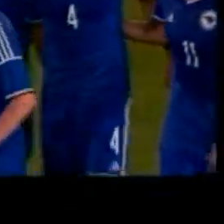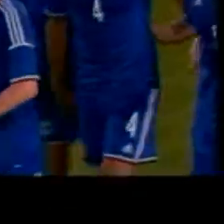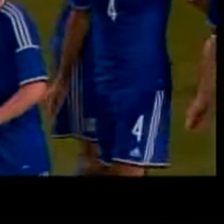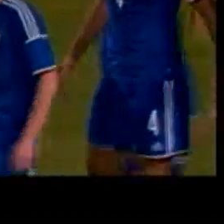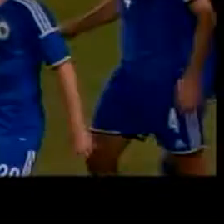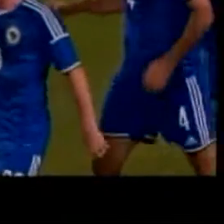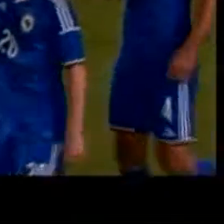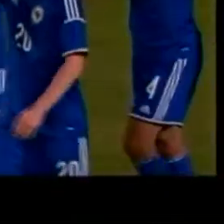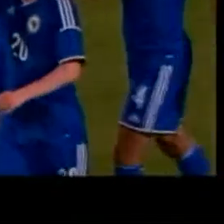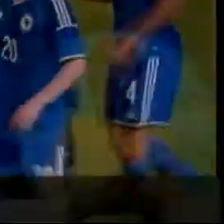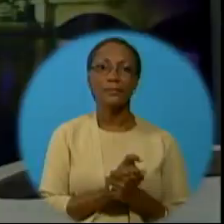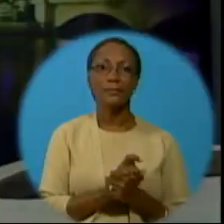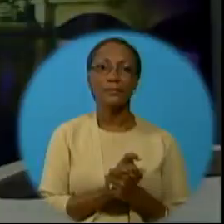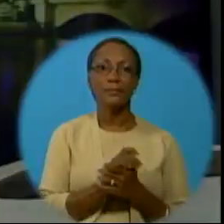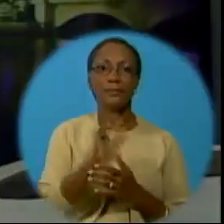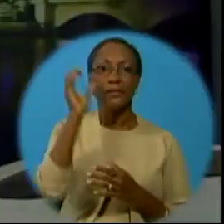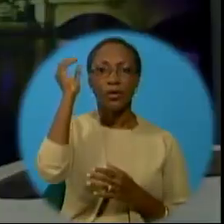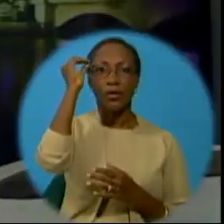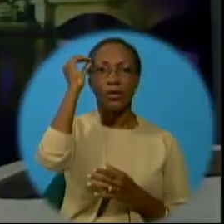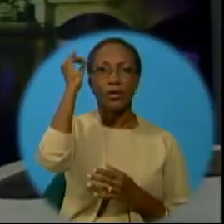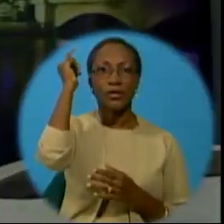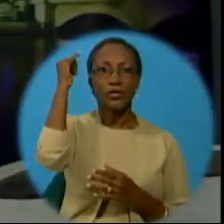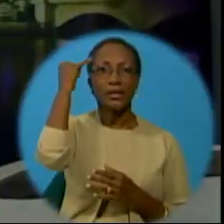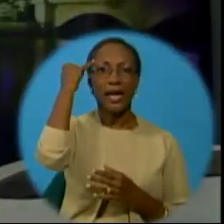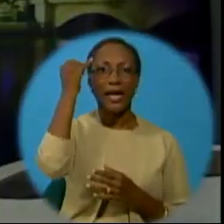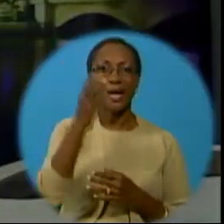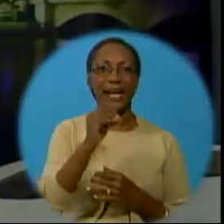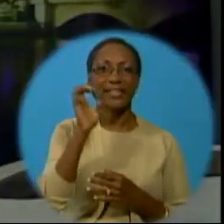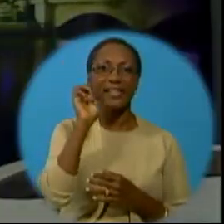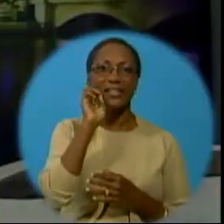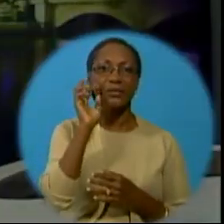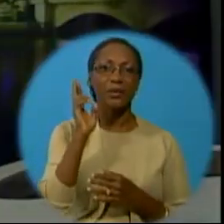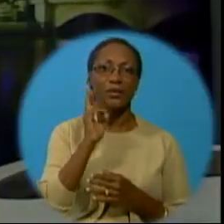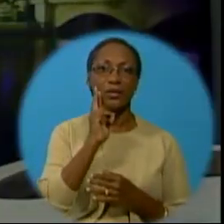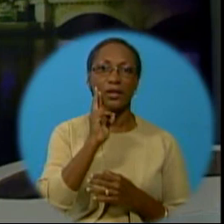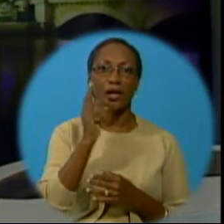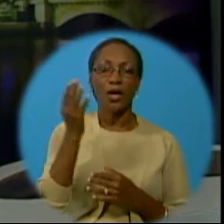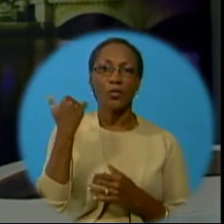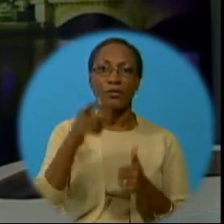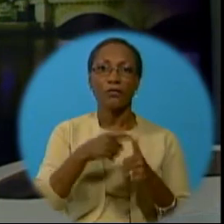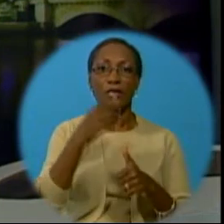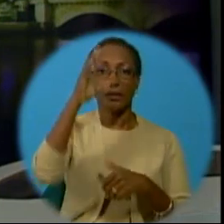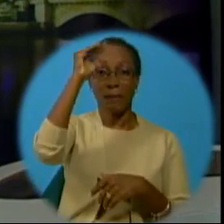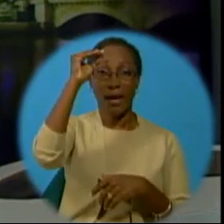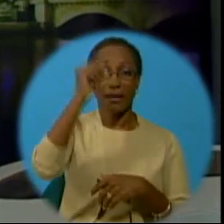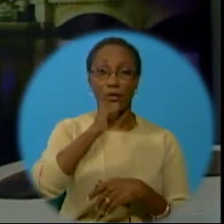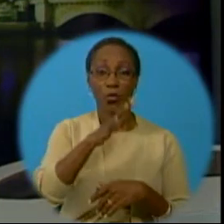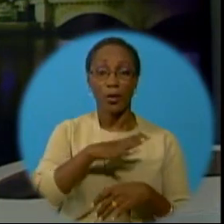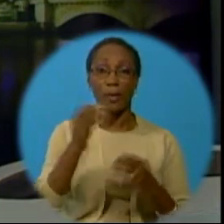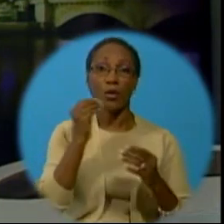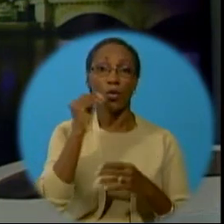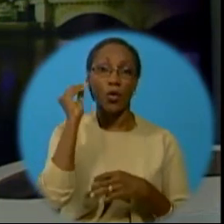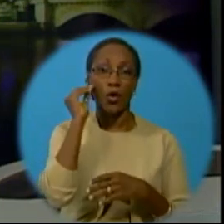unbeaten streak comes to an end. Owen Josiah and Elizabeth Ranando were the first man and woman home in the Barbados World